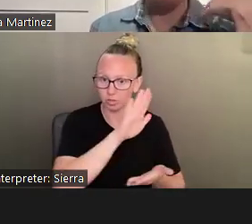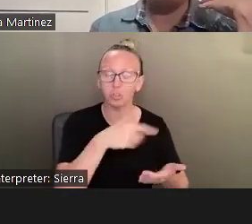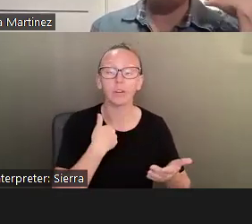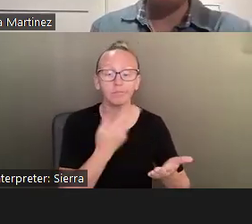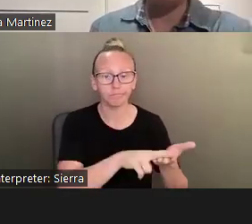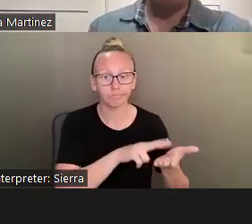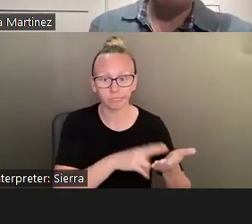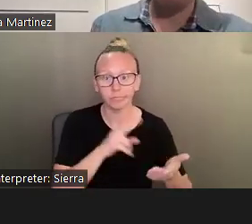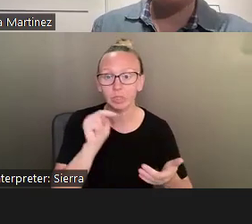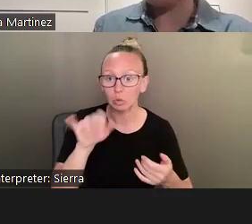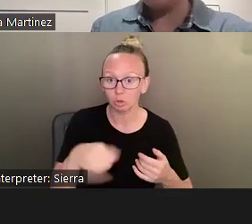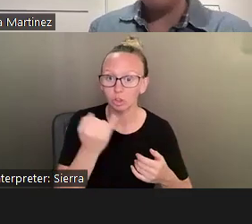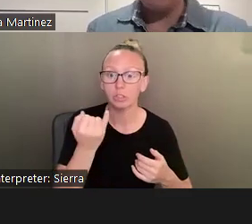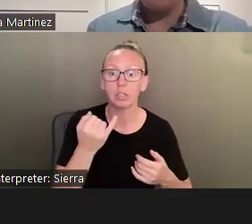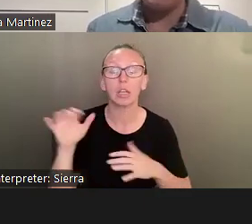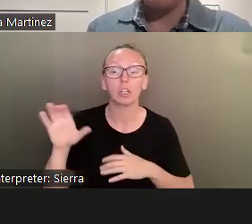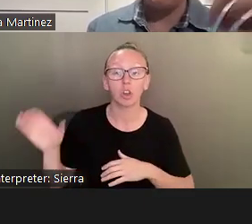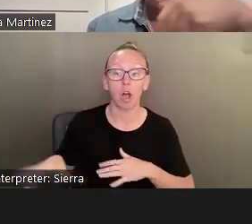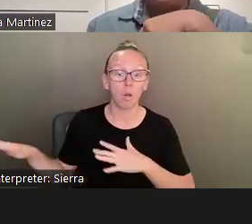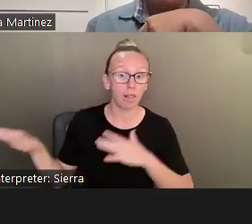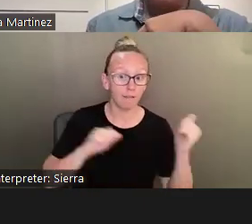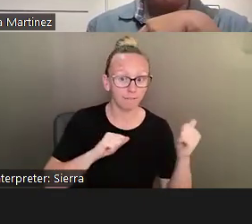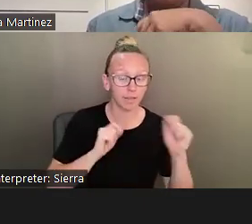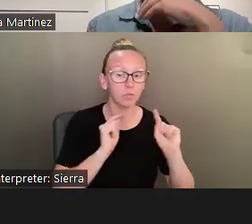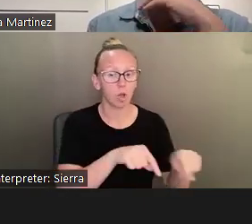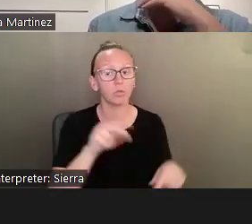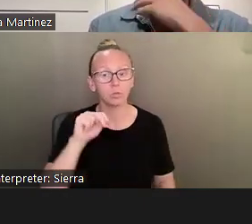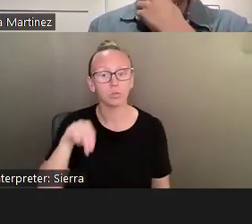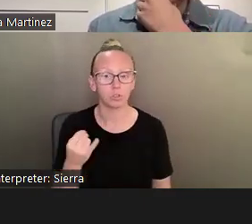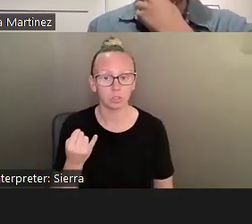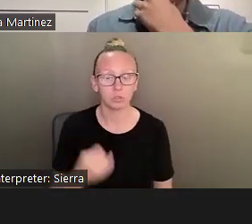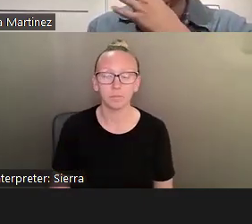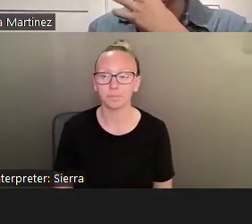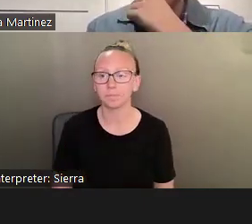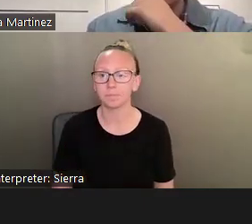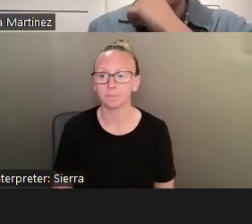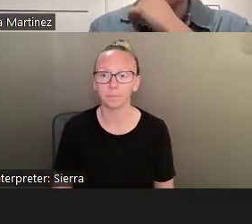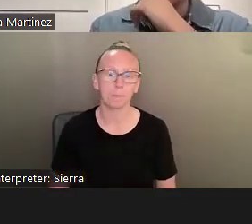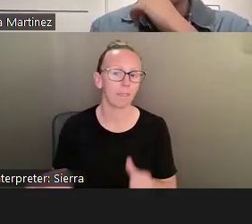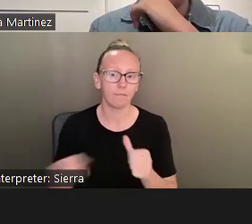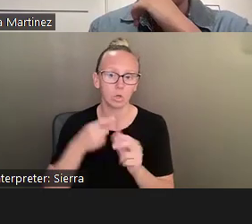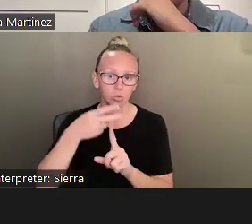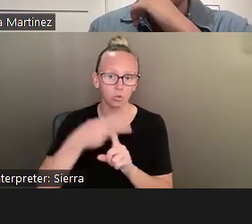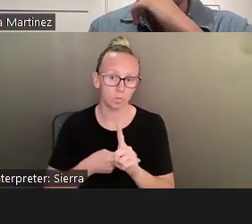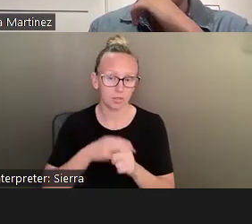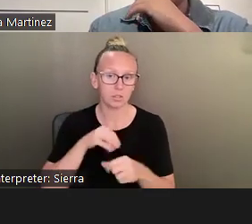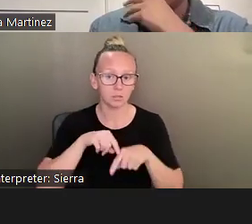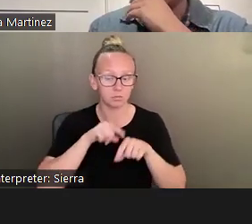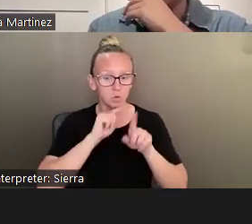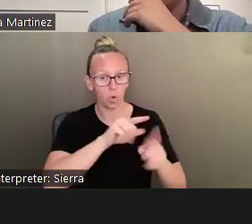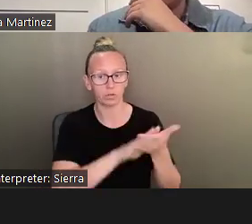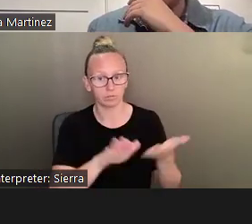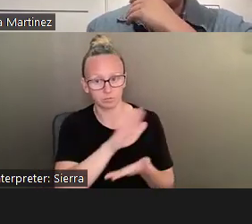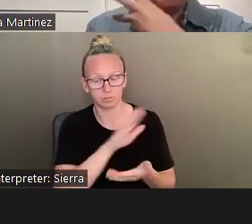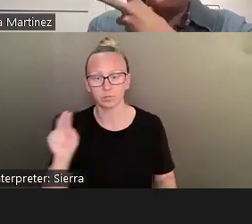ended up leaving Chicago and going to New Jersey. And the first 2 months I'm there. I'm, in New Brunswick,